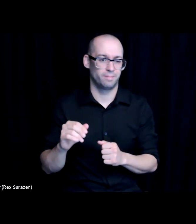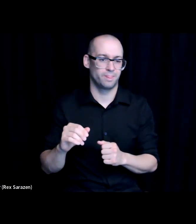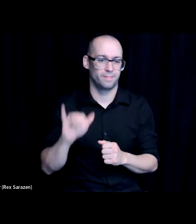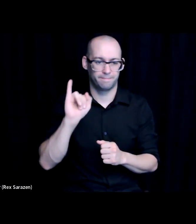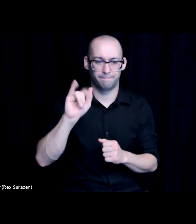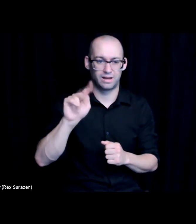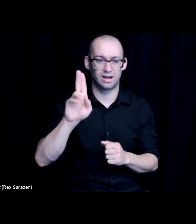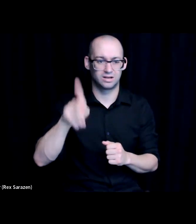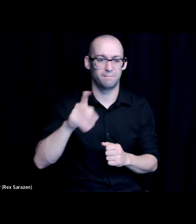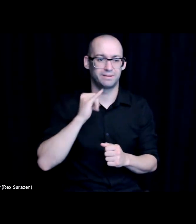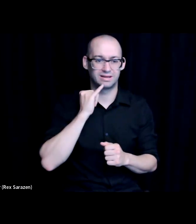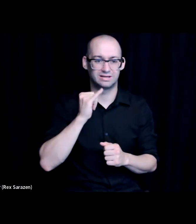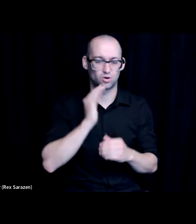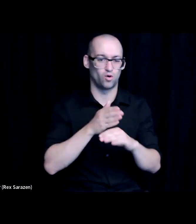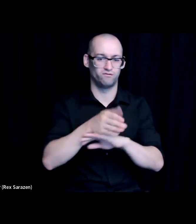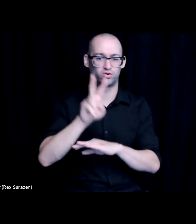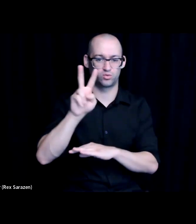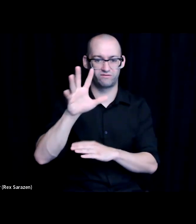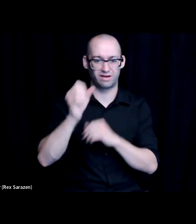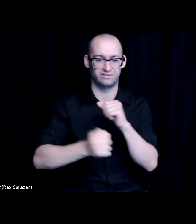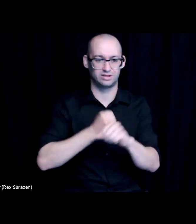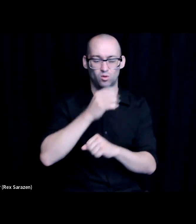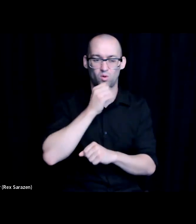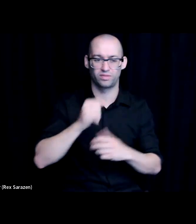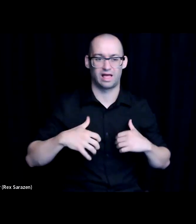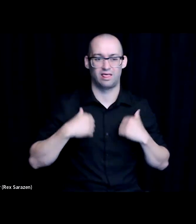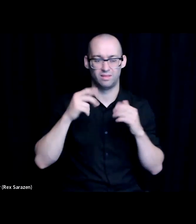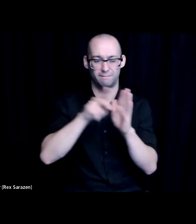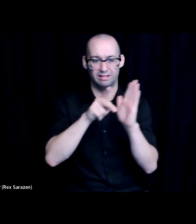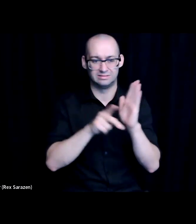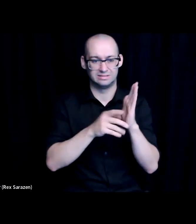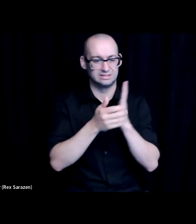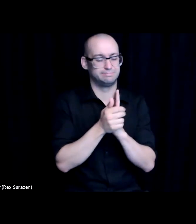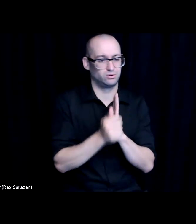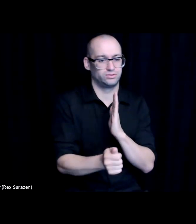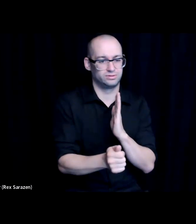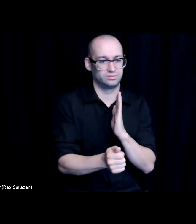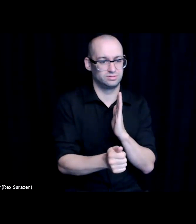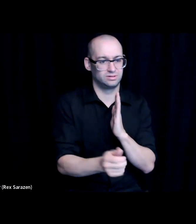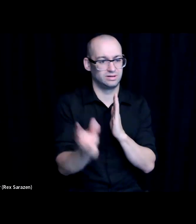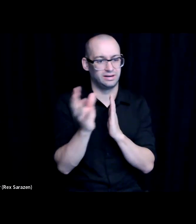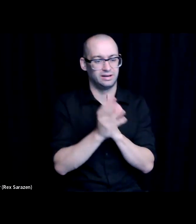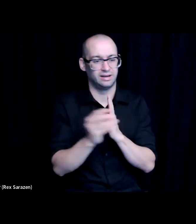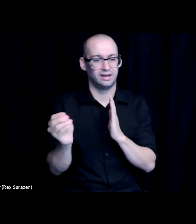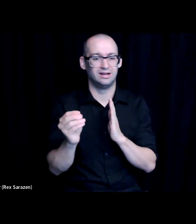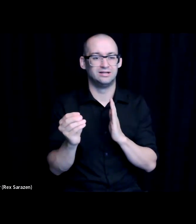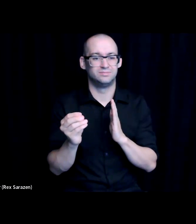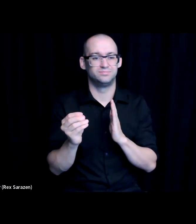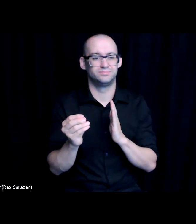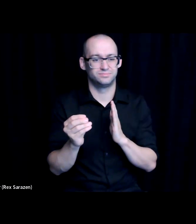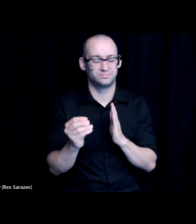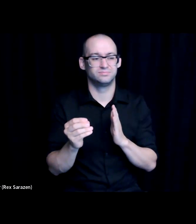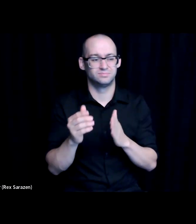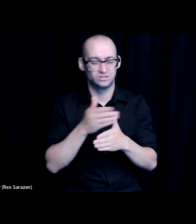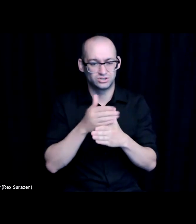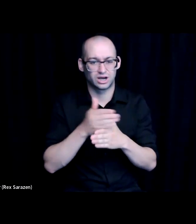a over 25-year-old health policy expert and convener. And Anne asked me to come and share some insights